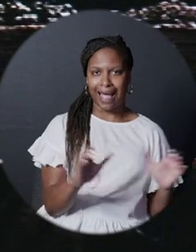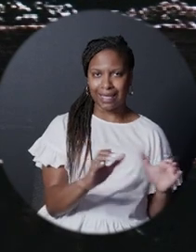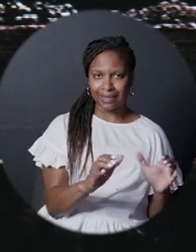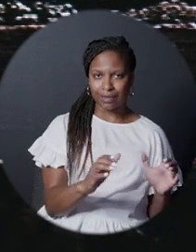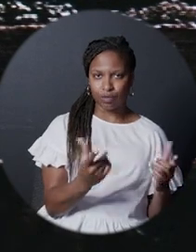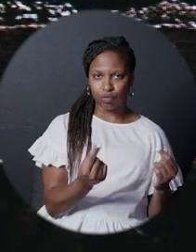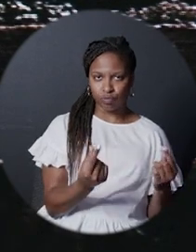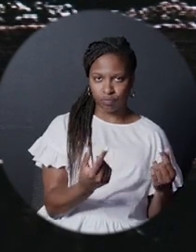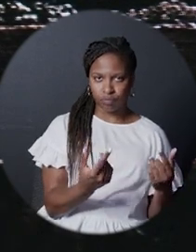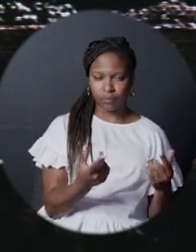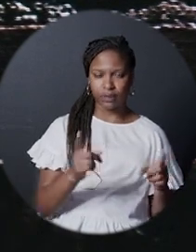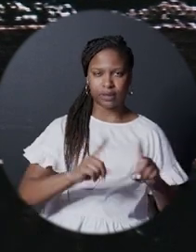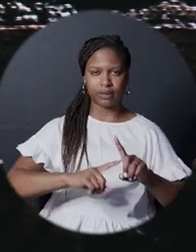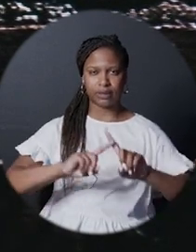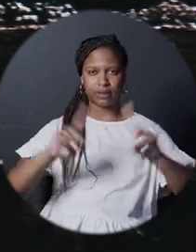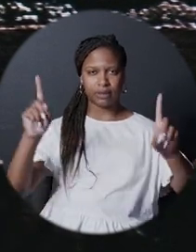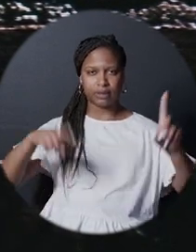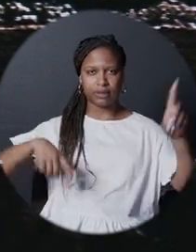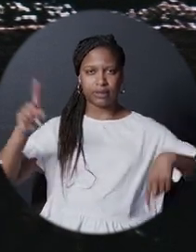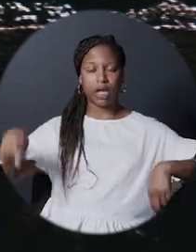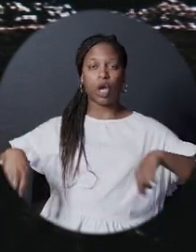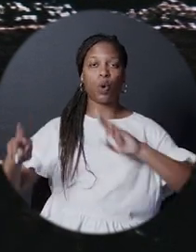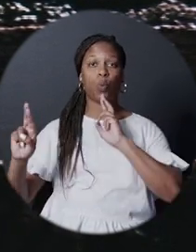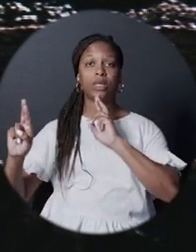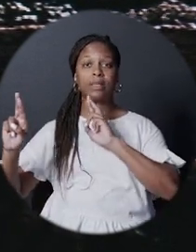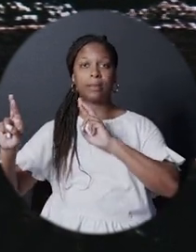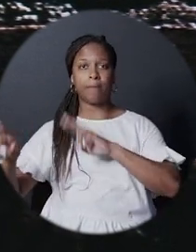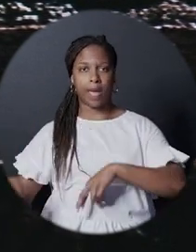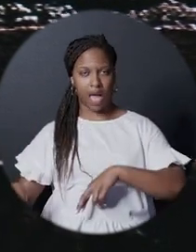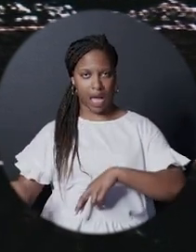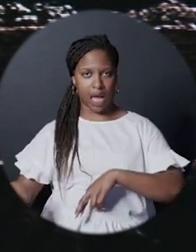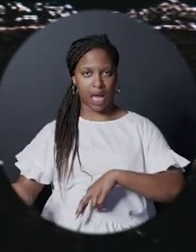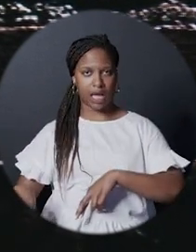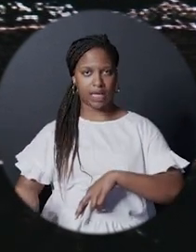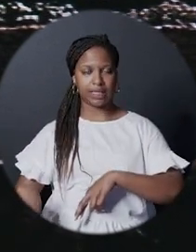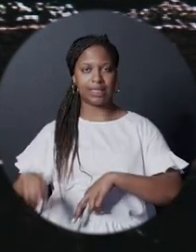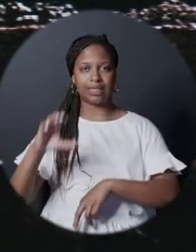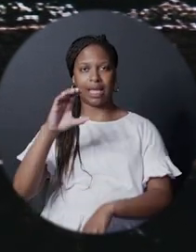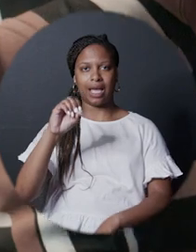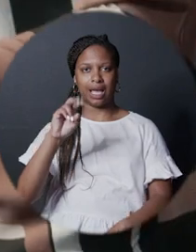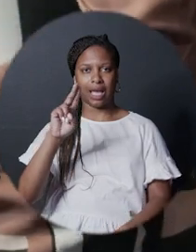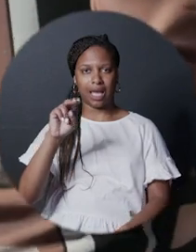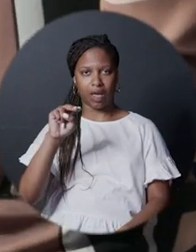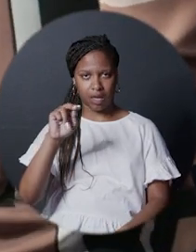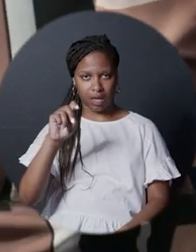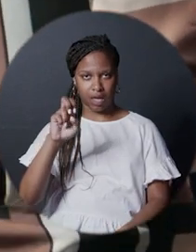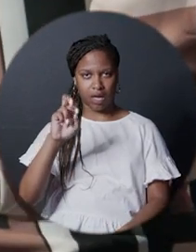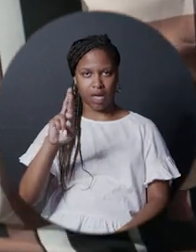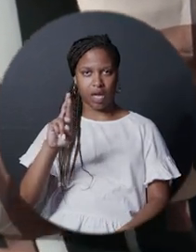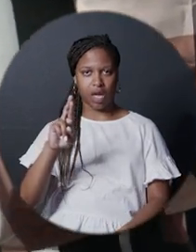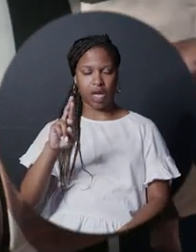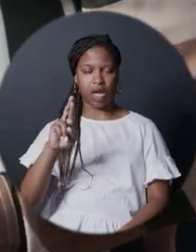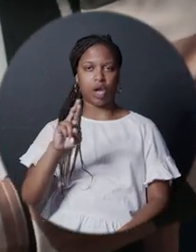reacting. I'm going to give you the difference. Responding is a counter.